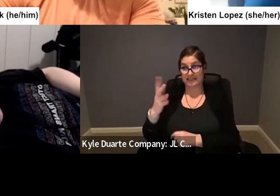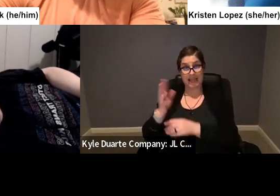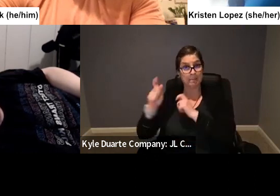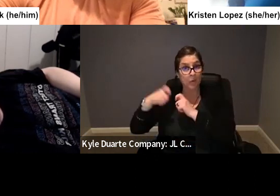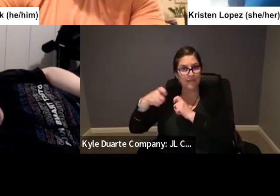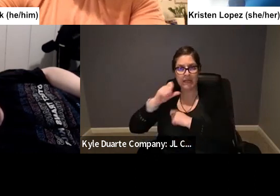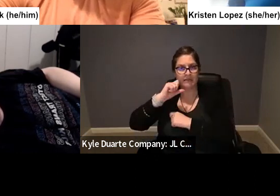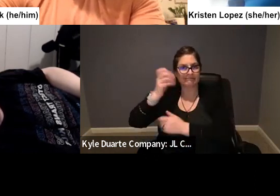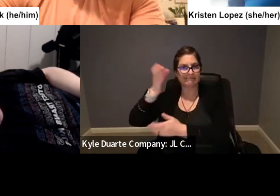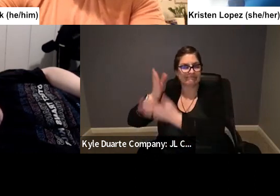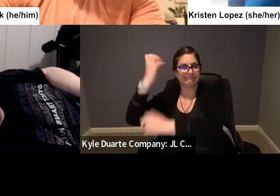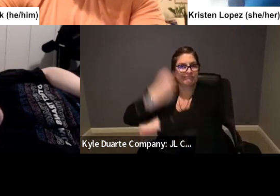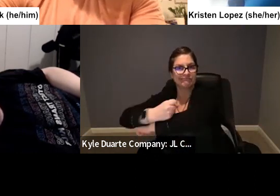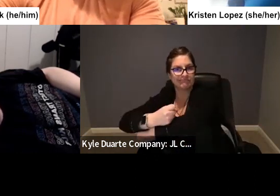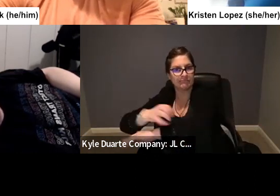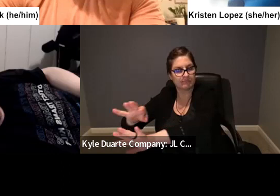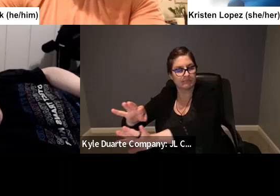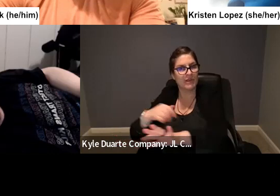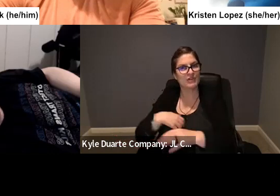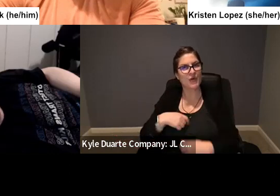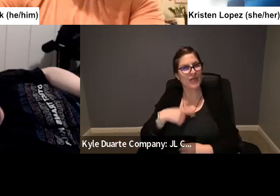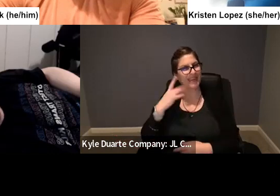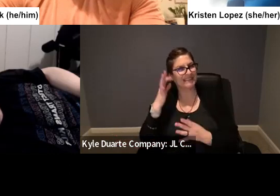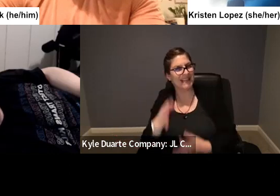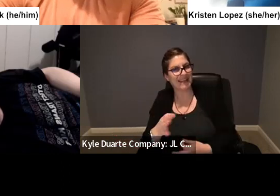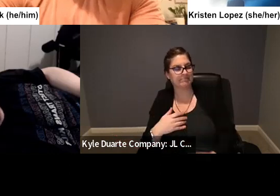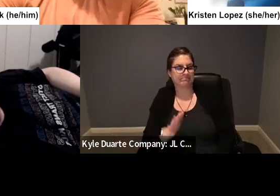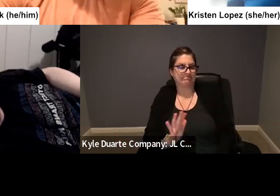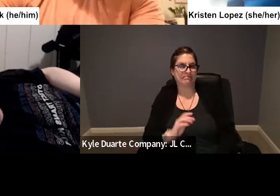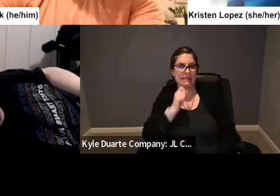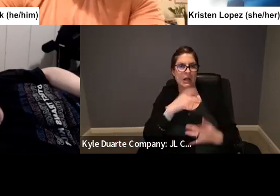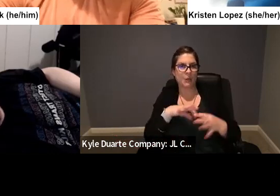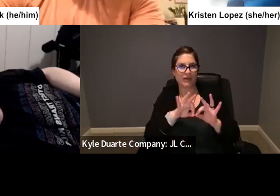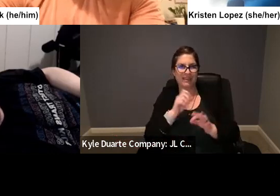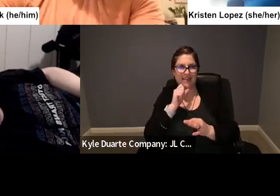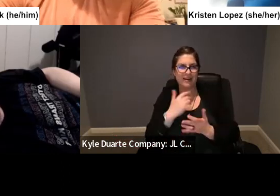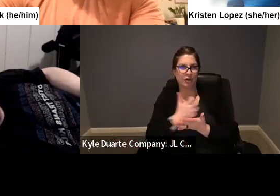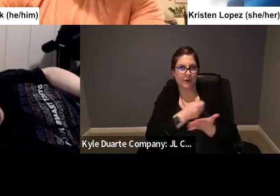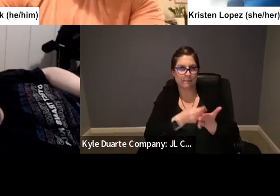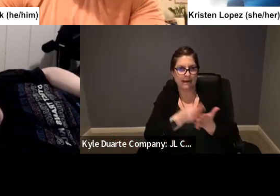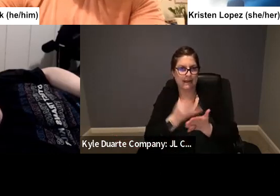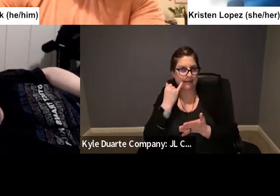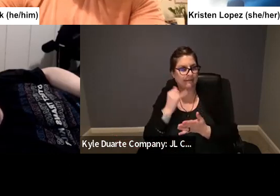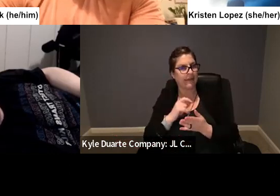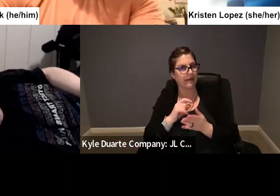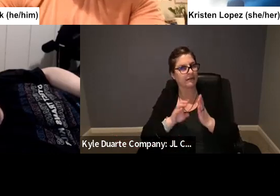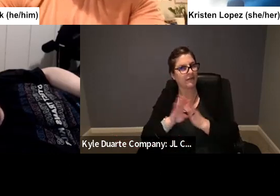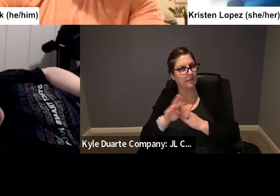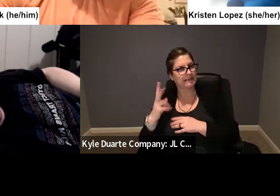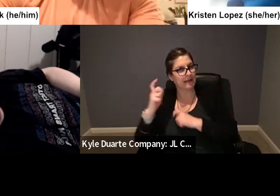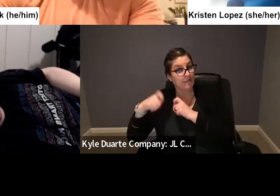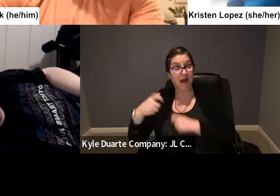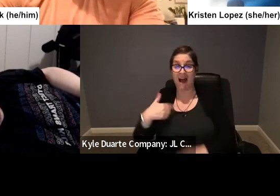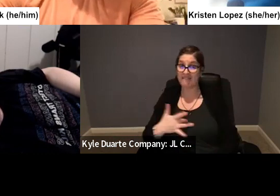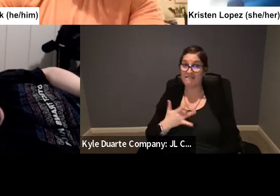film just, it did it, it wasn't viable to make a sequel because of, and I think that we very largely played a role in